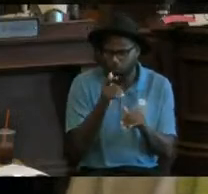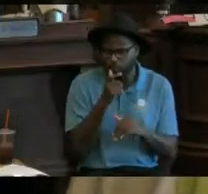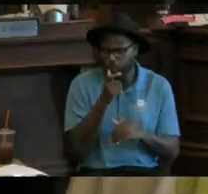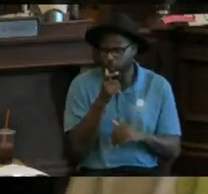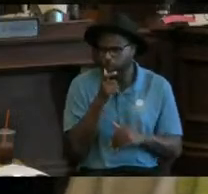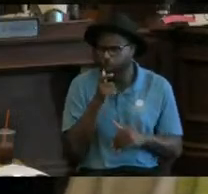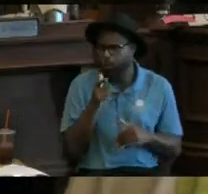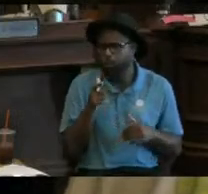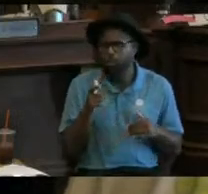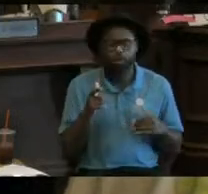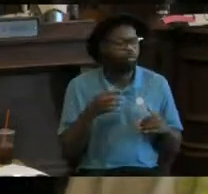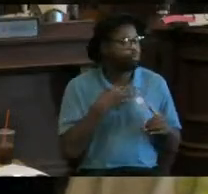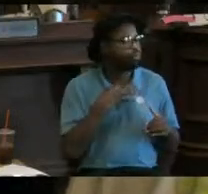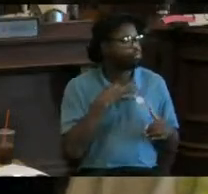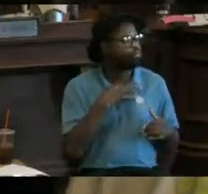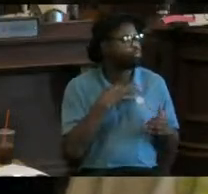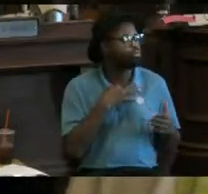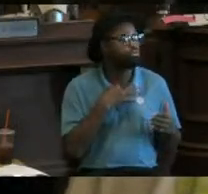Do we have someone here